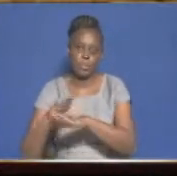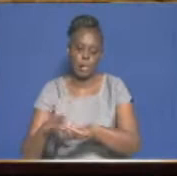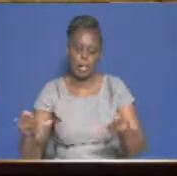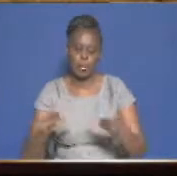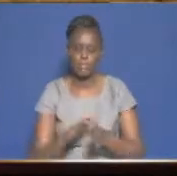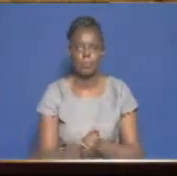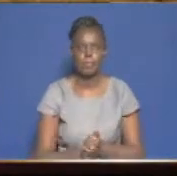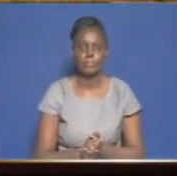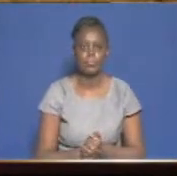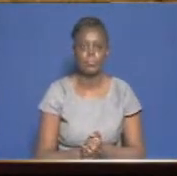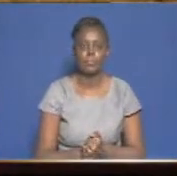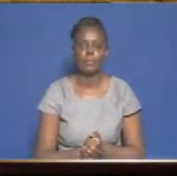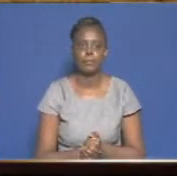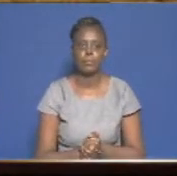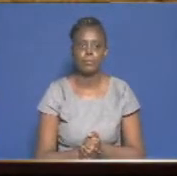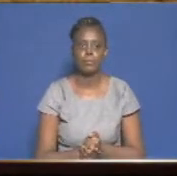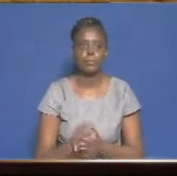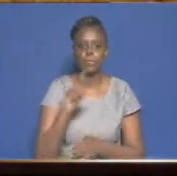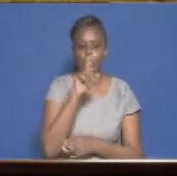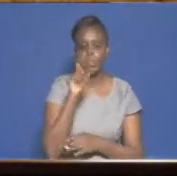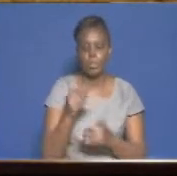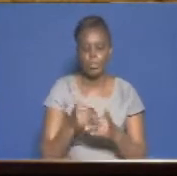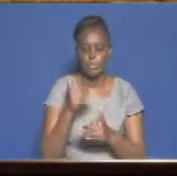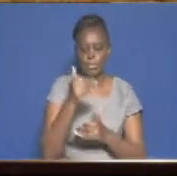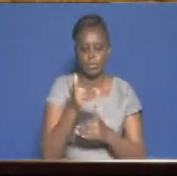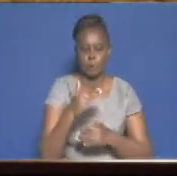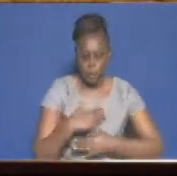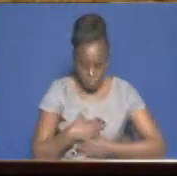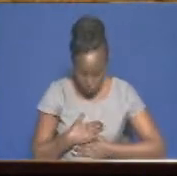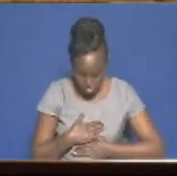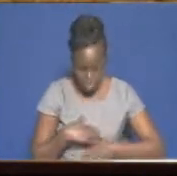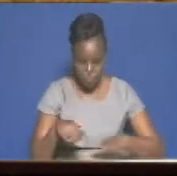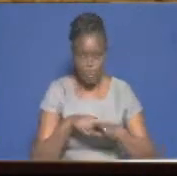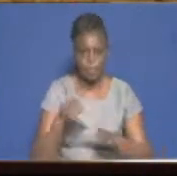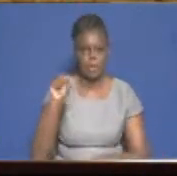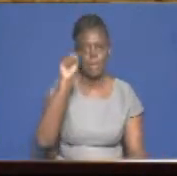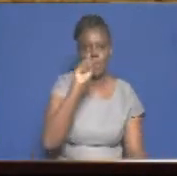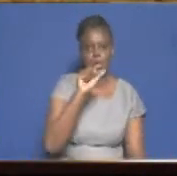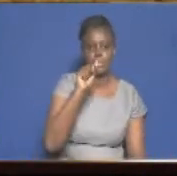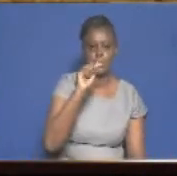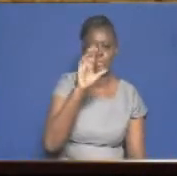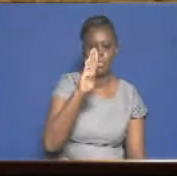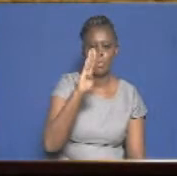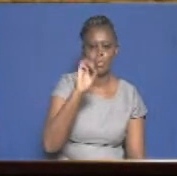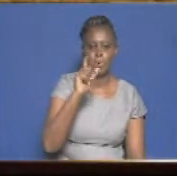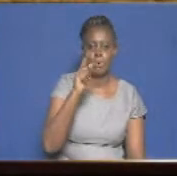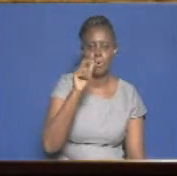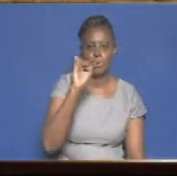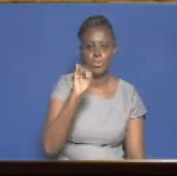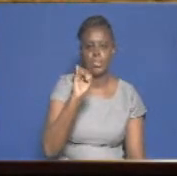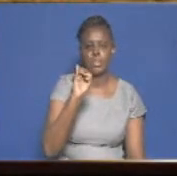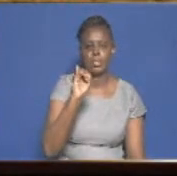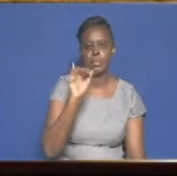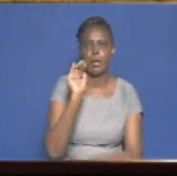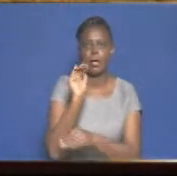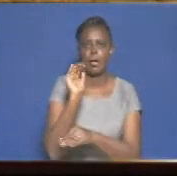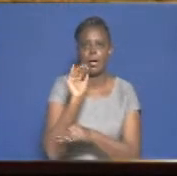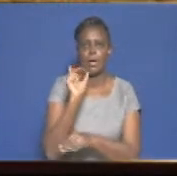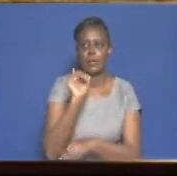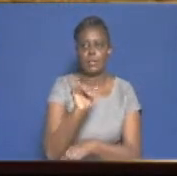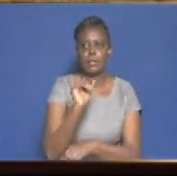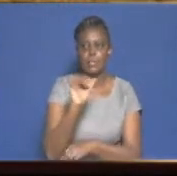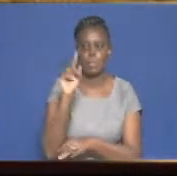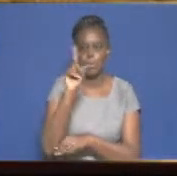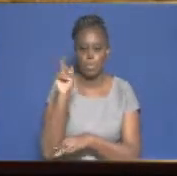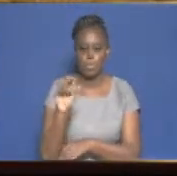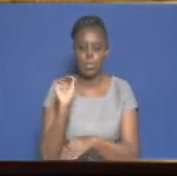Lands. Next question is by the member for Saboti, the Honorable Caleb Amisi, who has written to request that the